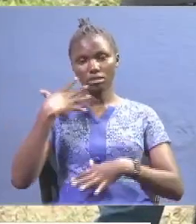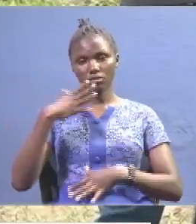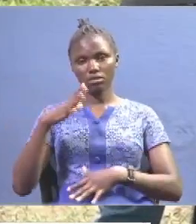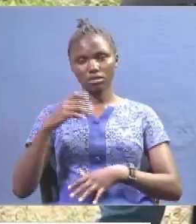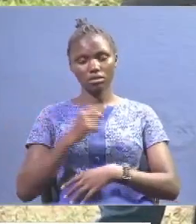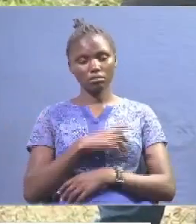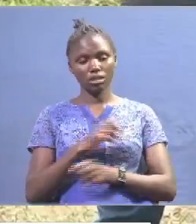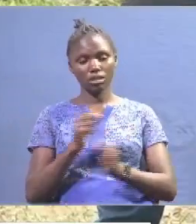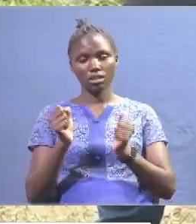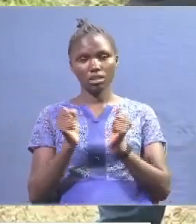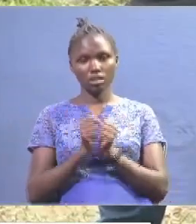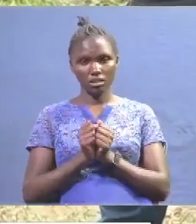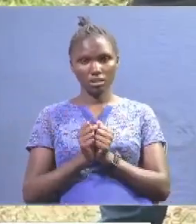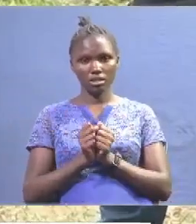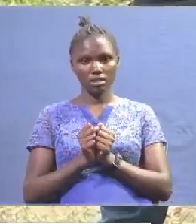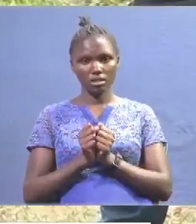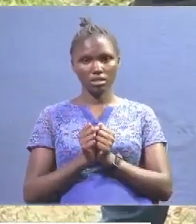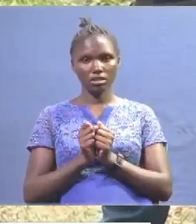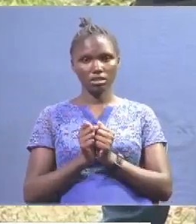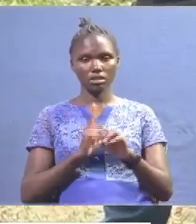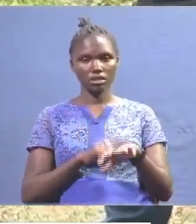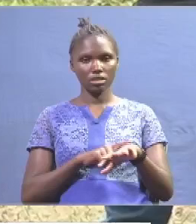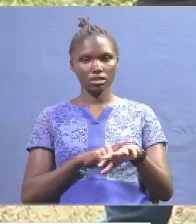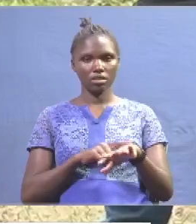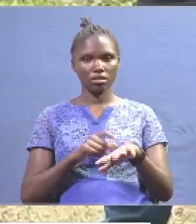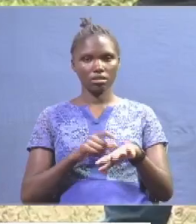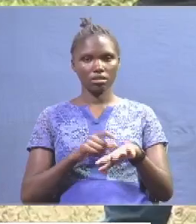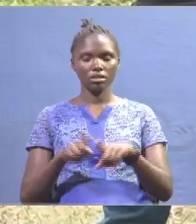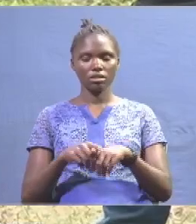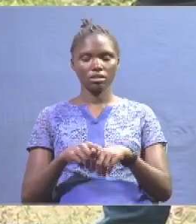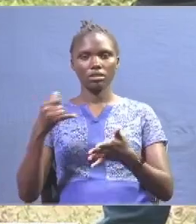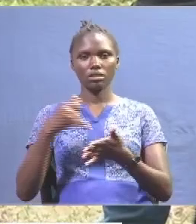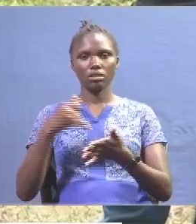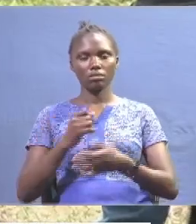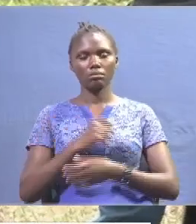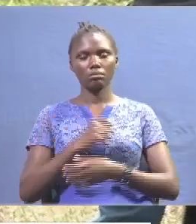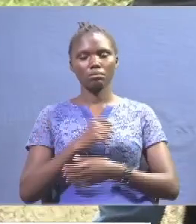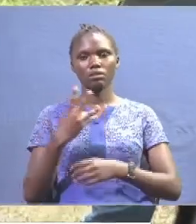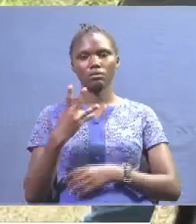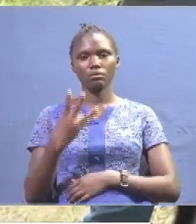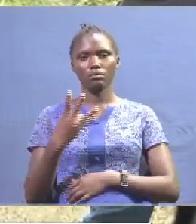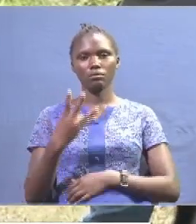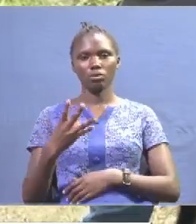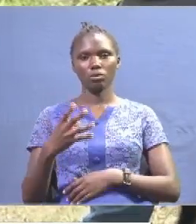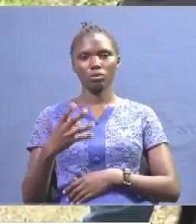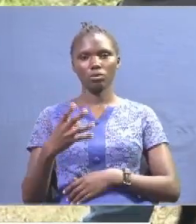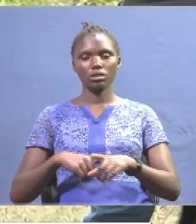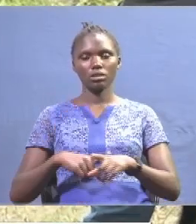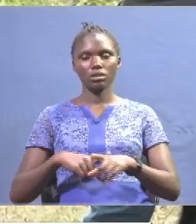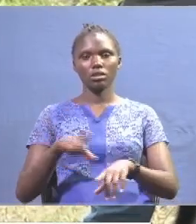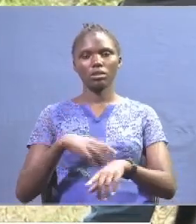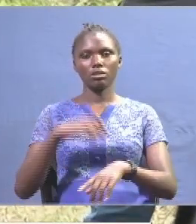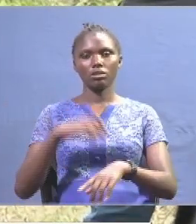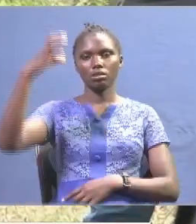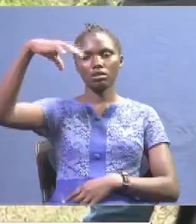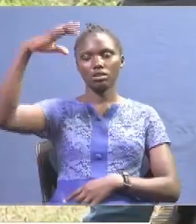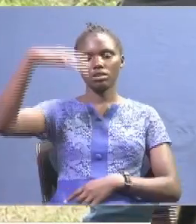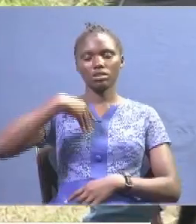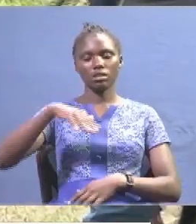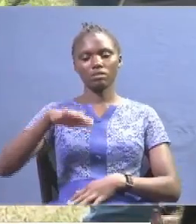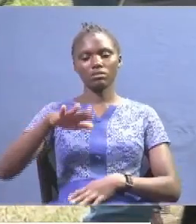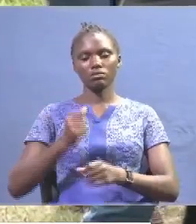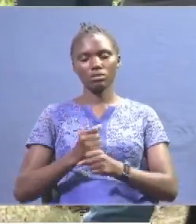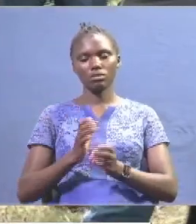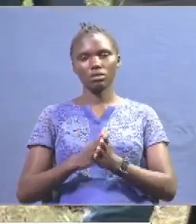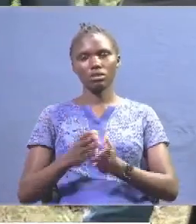October season so that it very much coincides with the April season. By the time we get to the long rains, the trees that we have planted now have